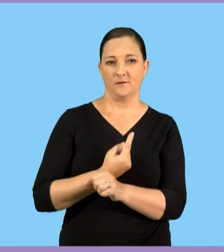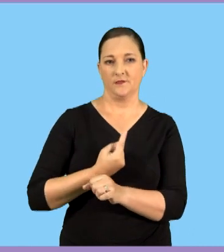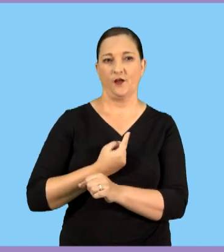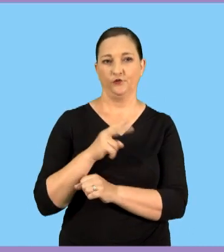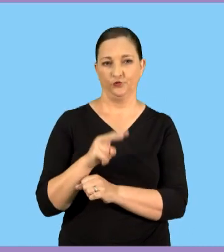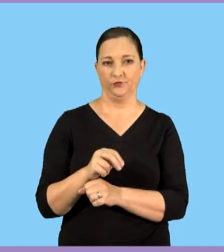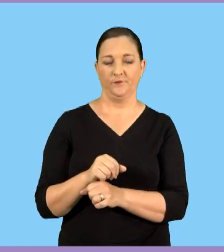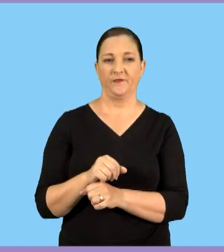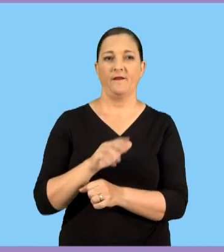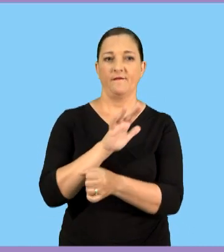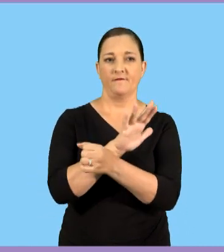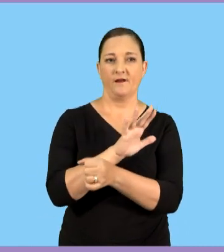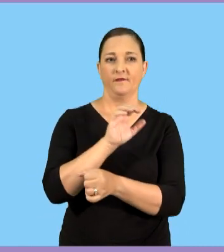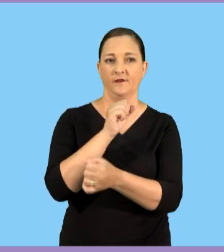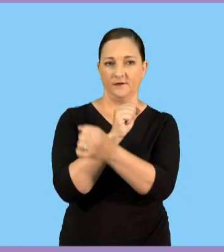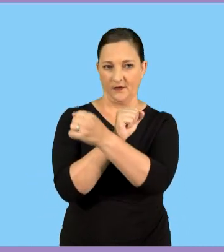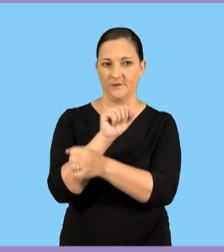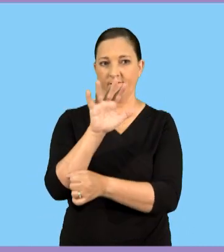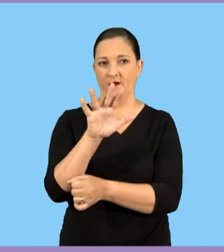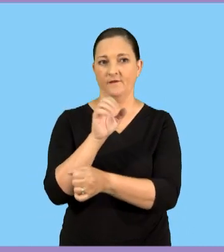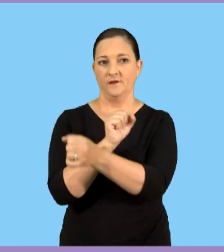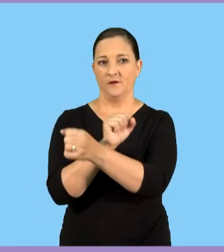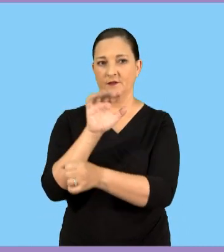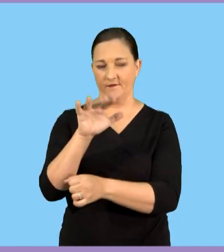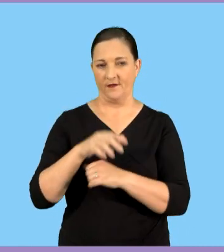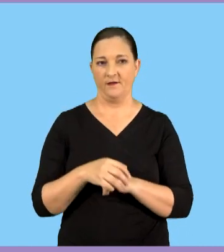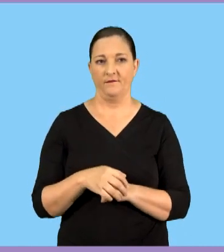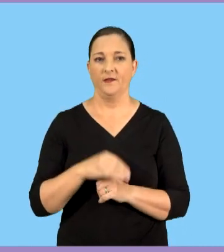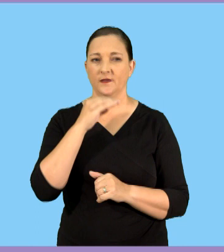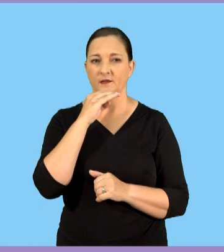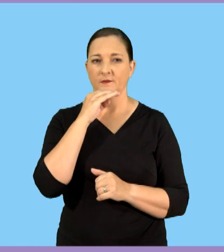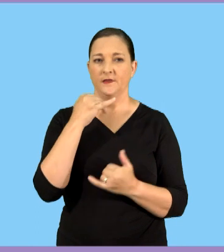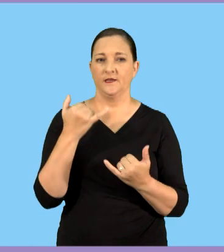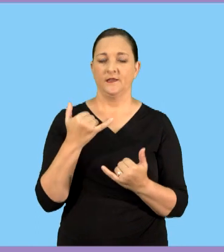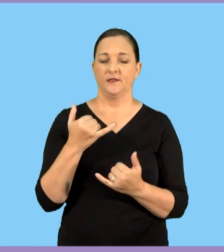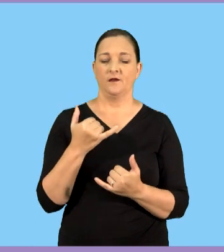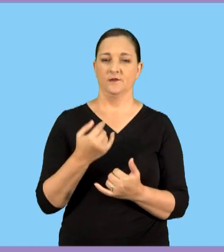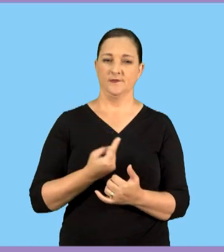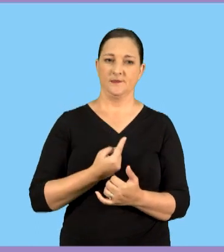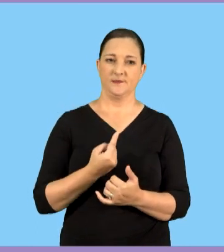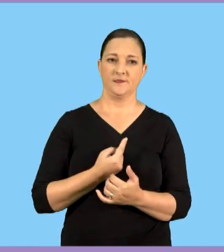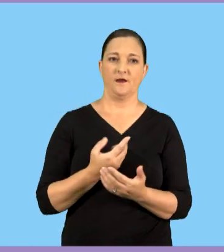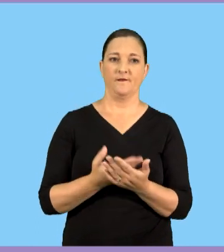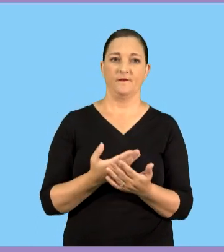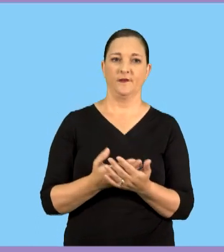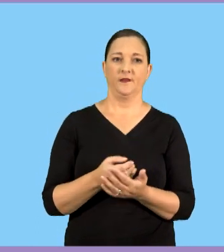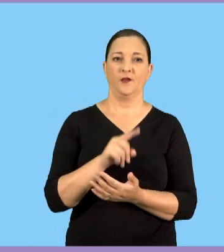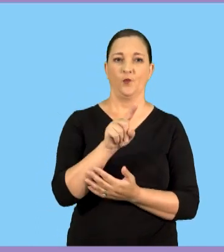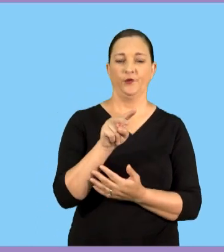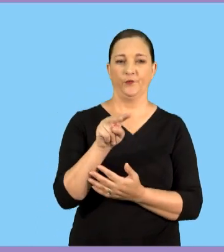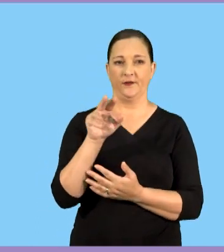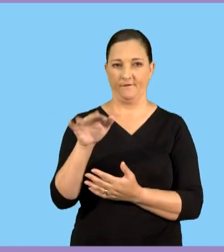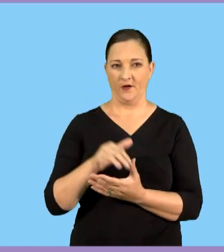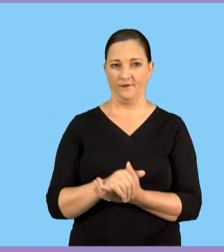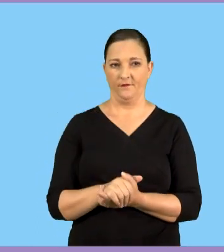times. For example, 5 times 5 times 5. That is 5 cubed, or 5 exponent 3, and that gives us an